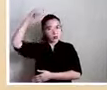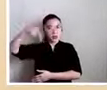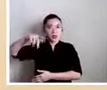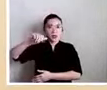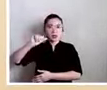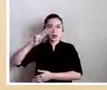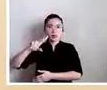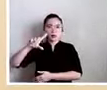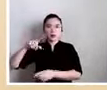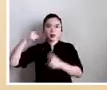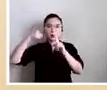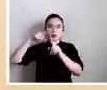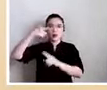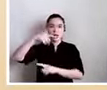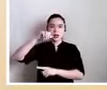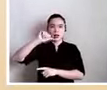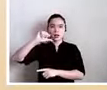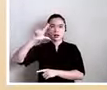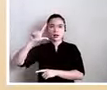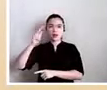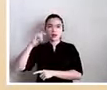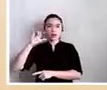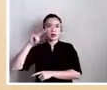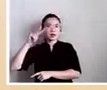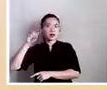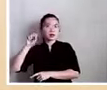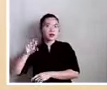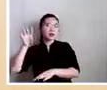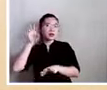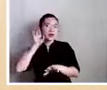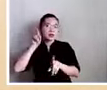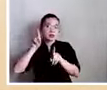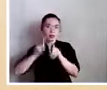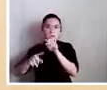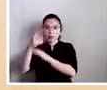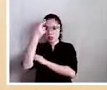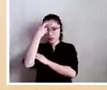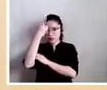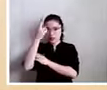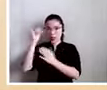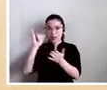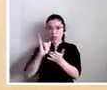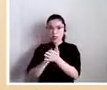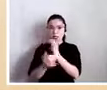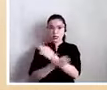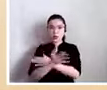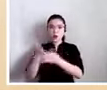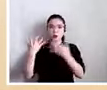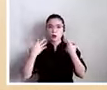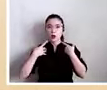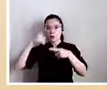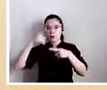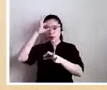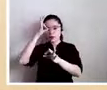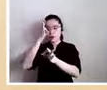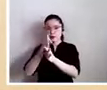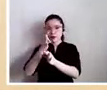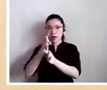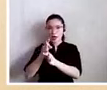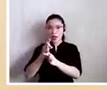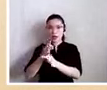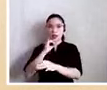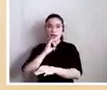Brothers and sisters, realize that it is those who have faith who are children of